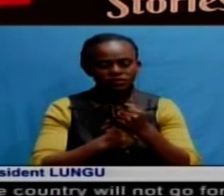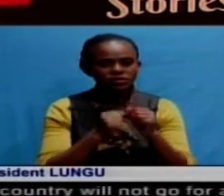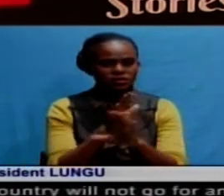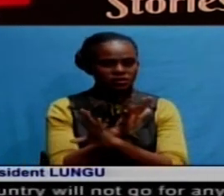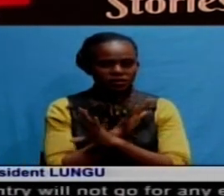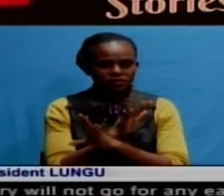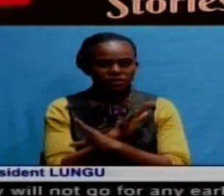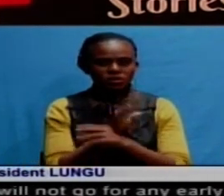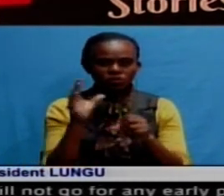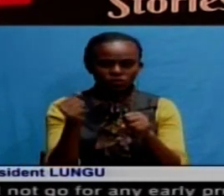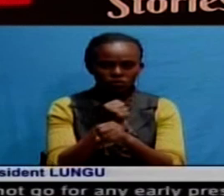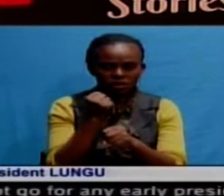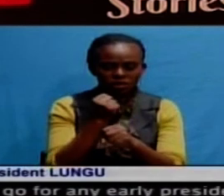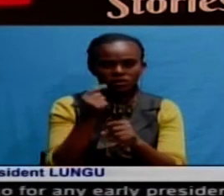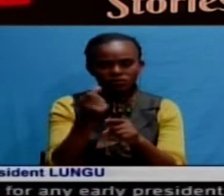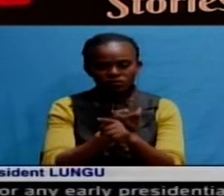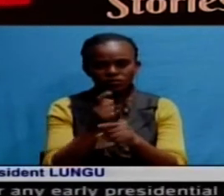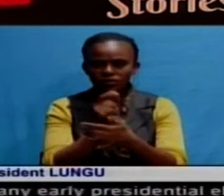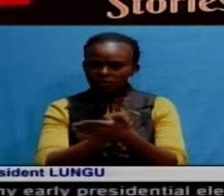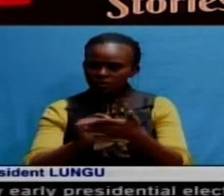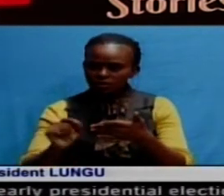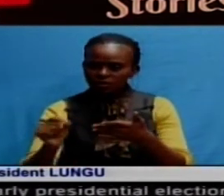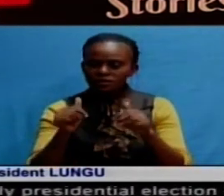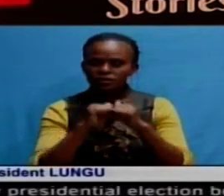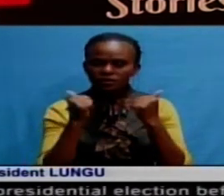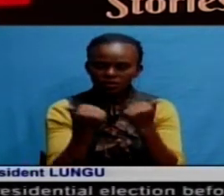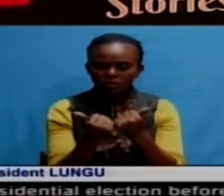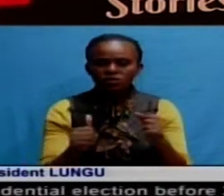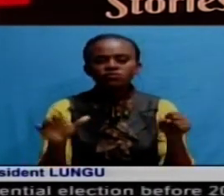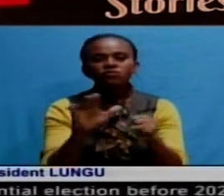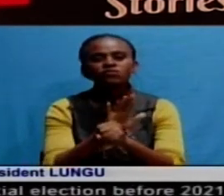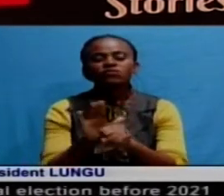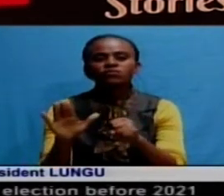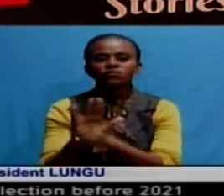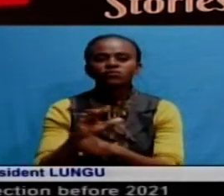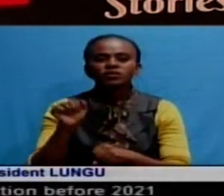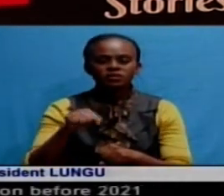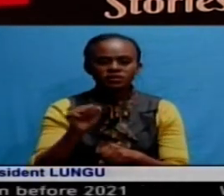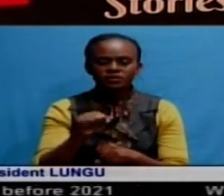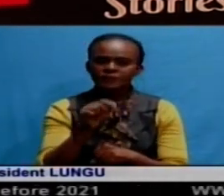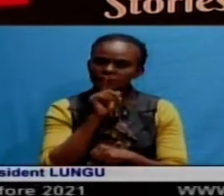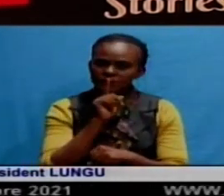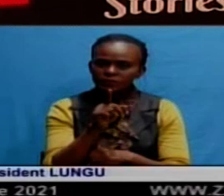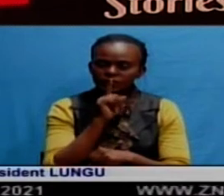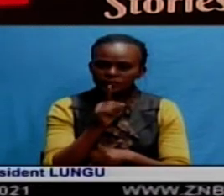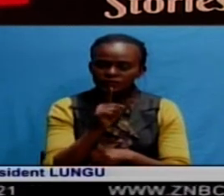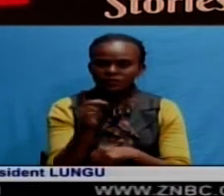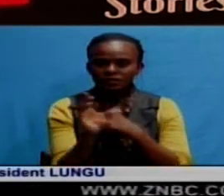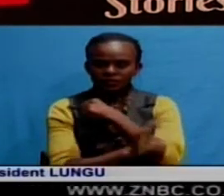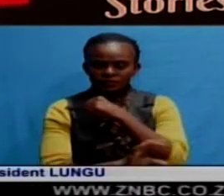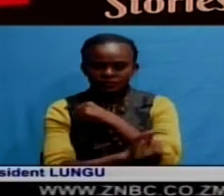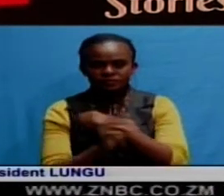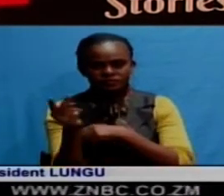Zambia Women Writers Association is an example of the strong ties that exist between the two